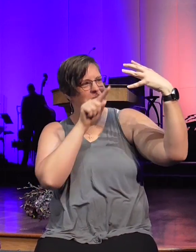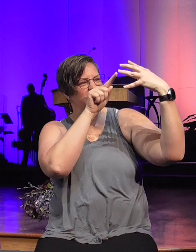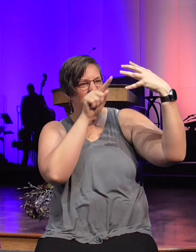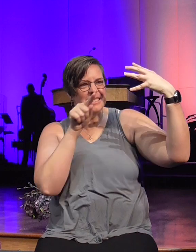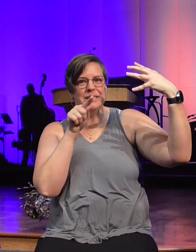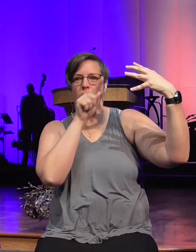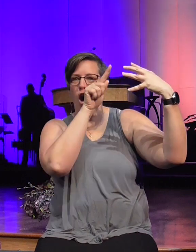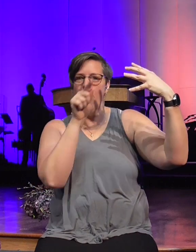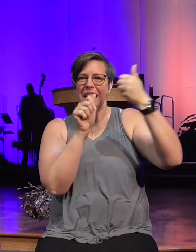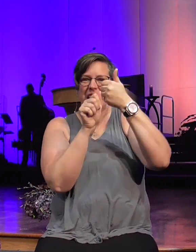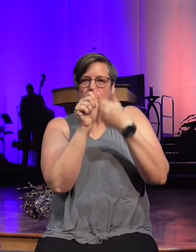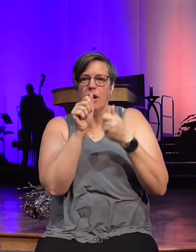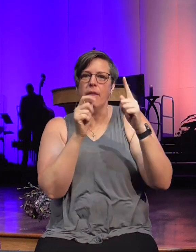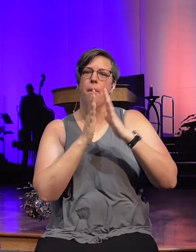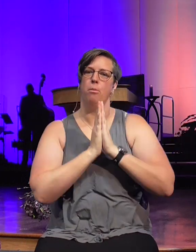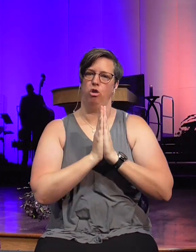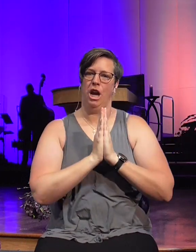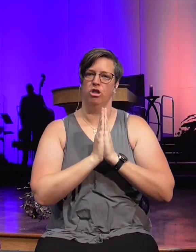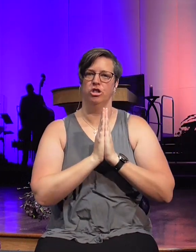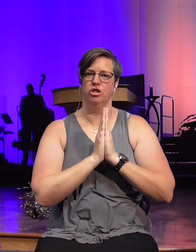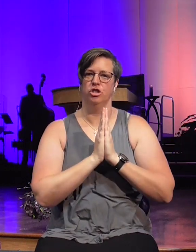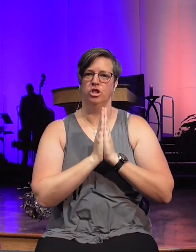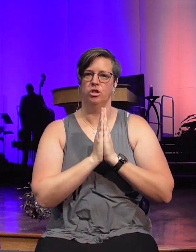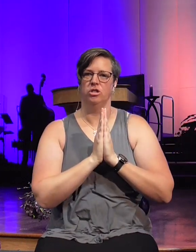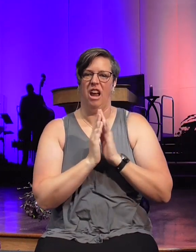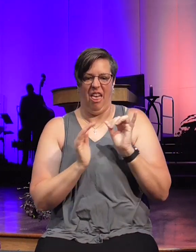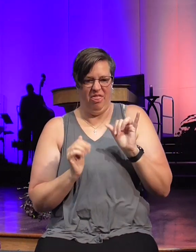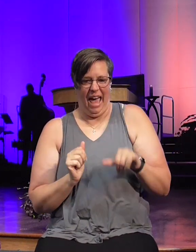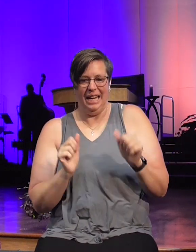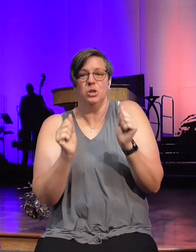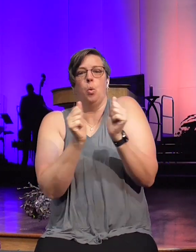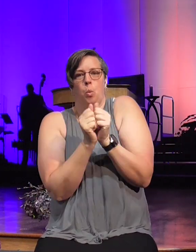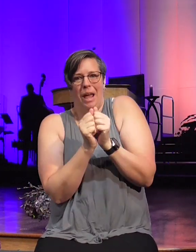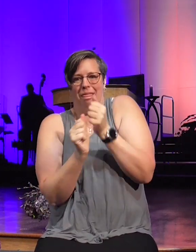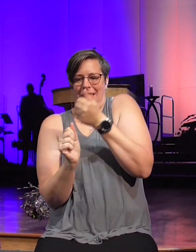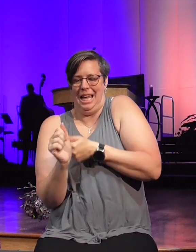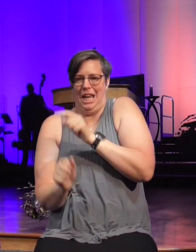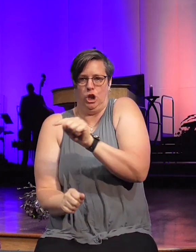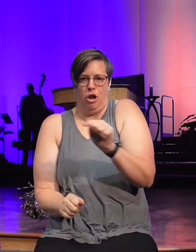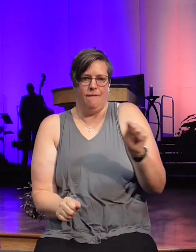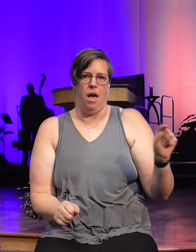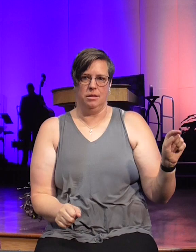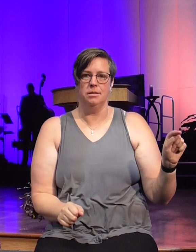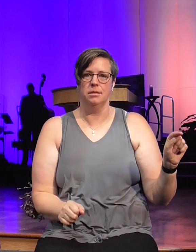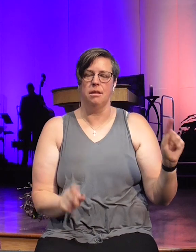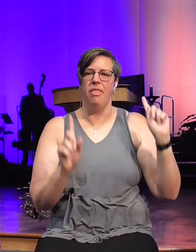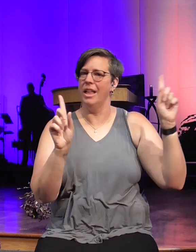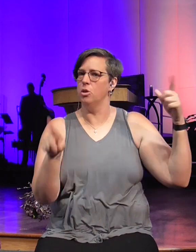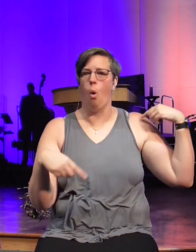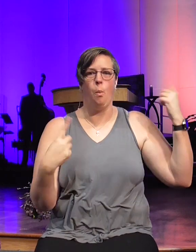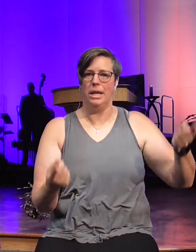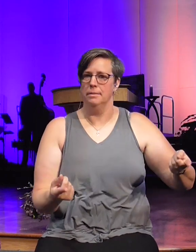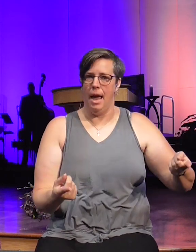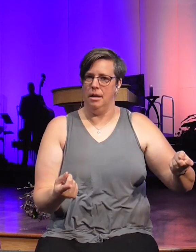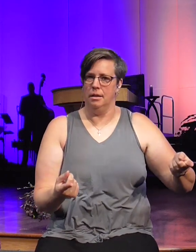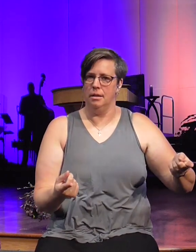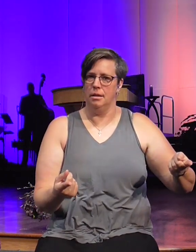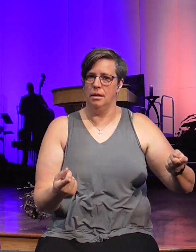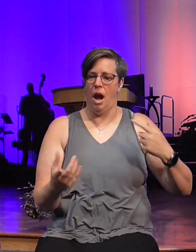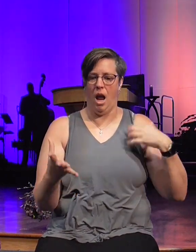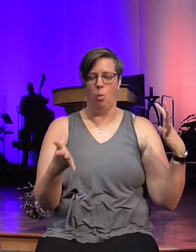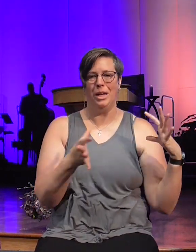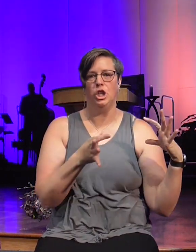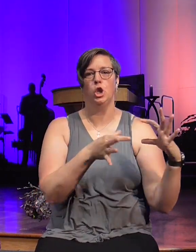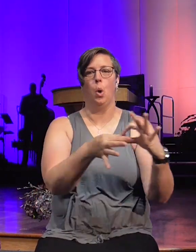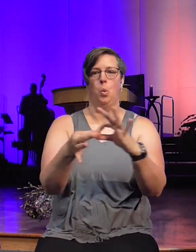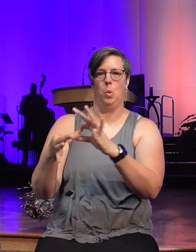prayer. The prayer is with each one of us, that light, and it has always been. To unify